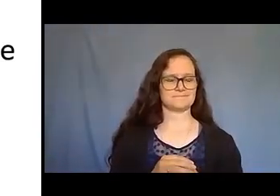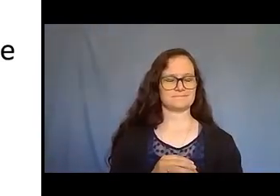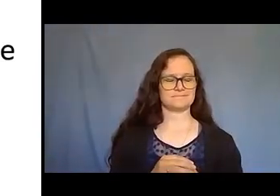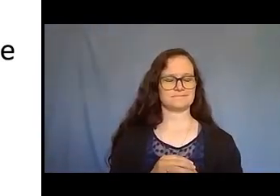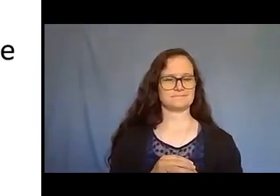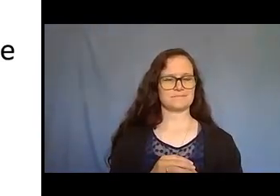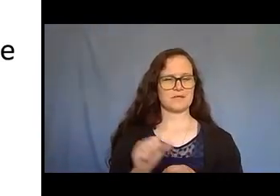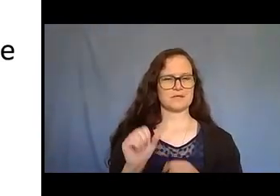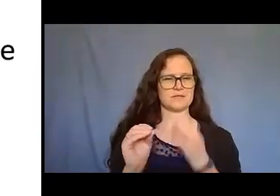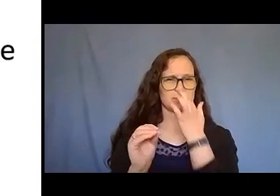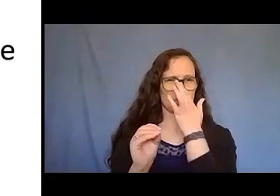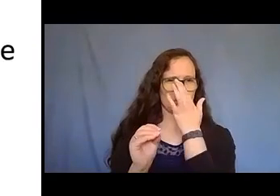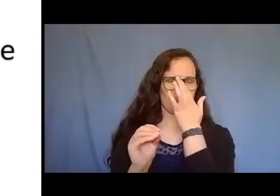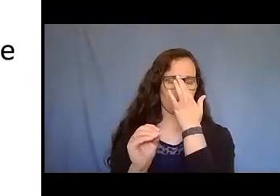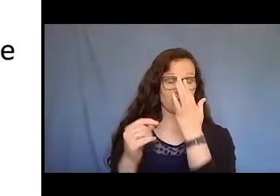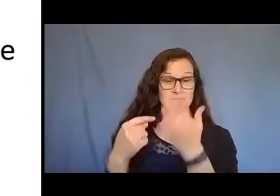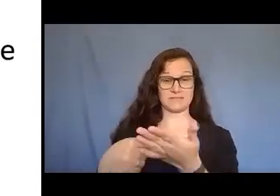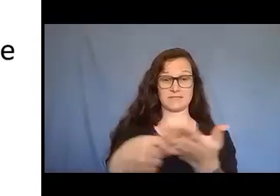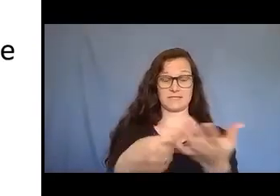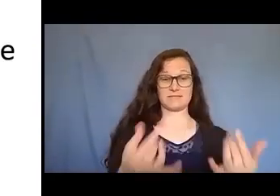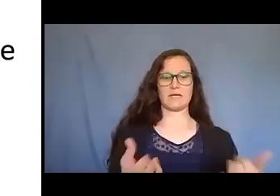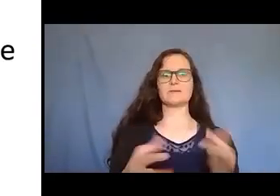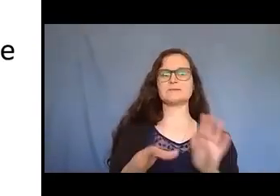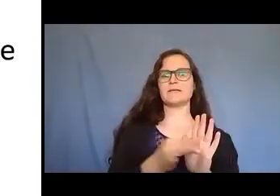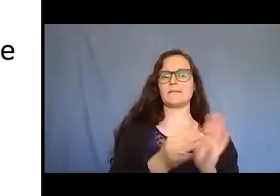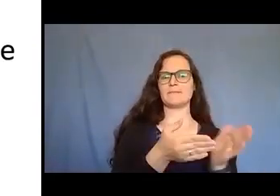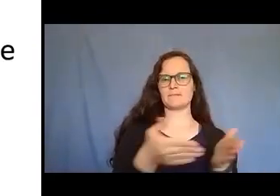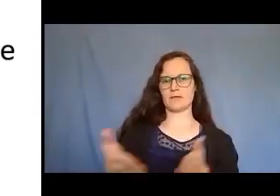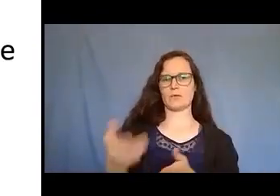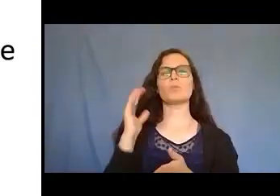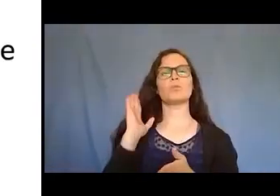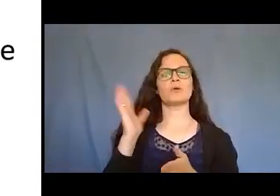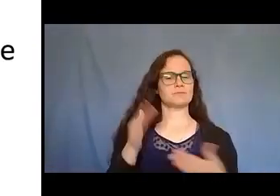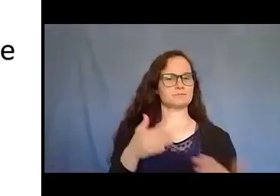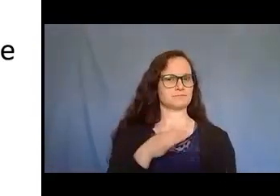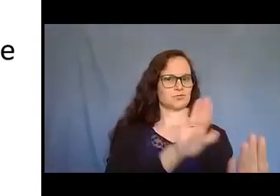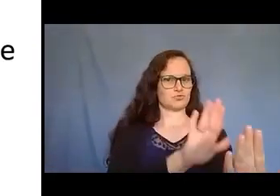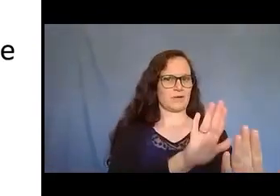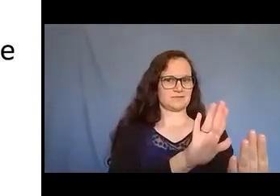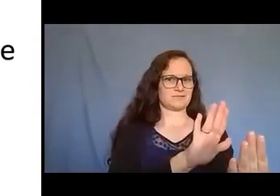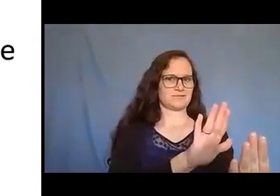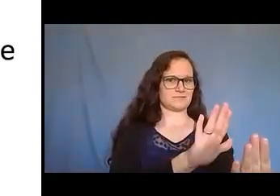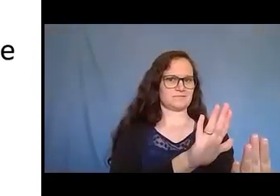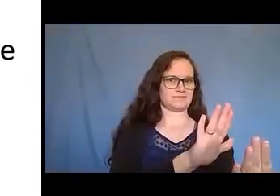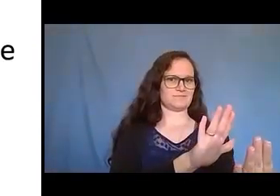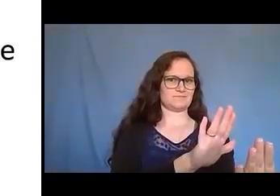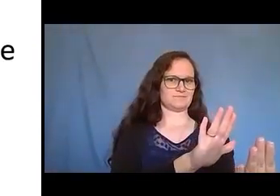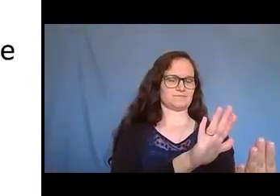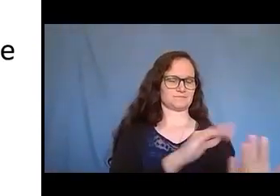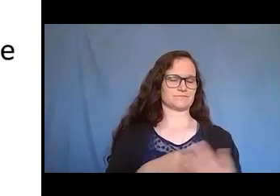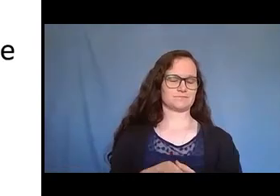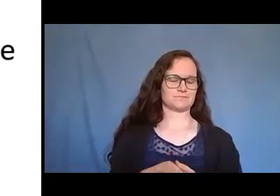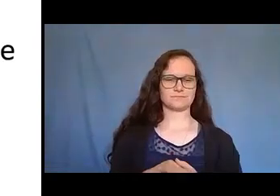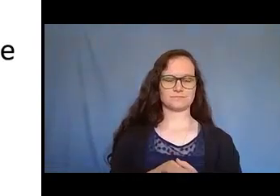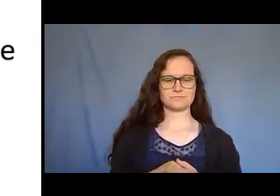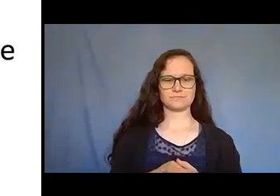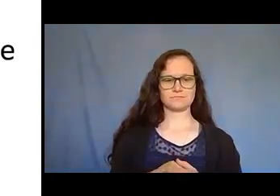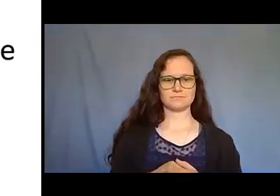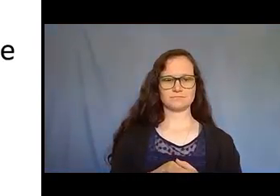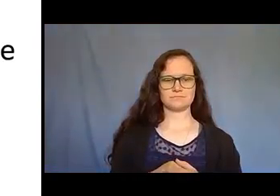talk about that now, how our sampling plan will sort of address these two axes and hopefully place us within this